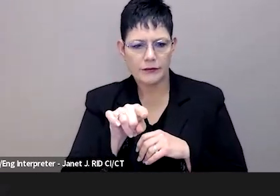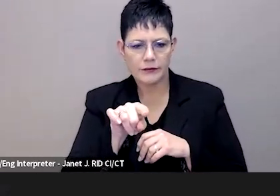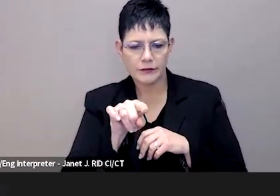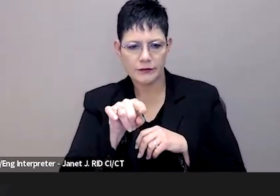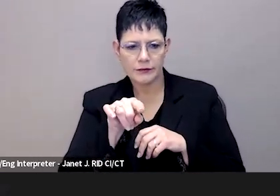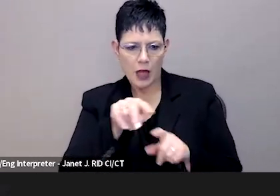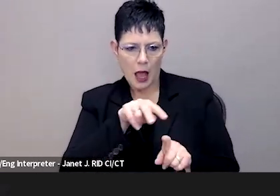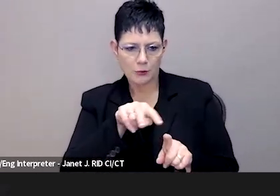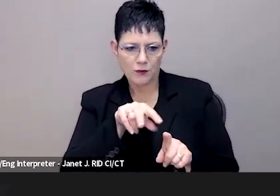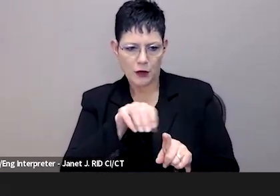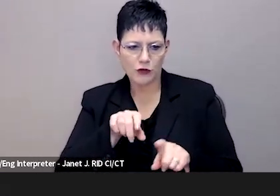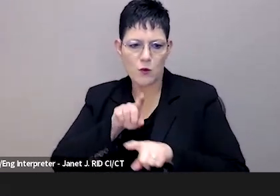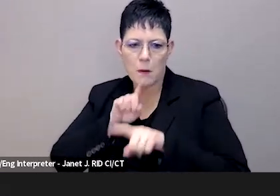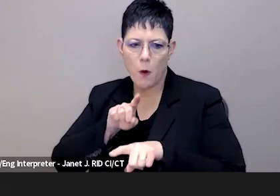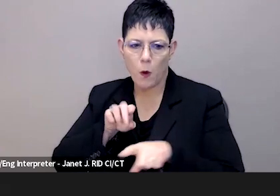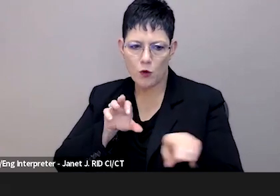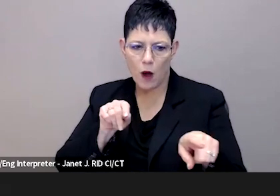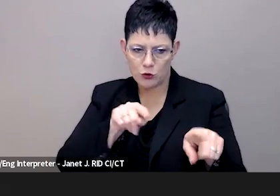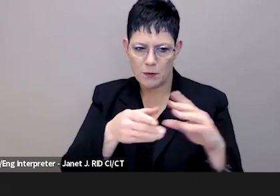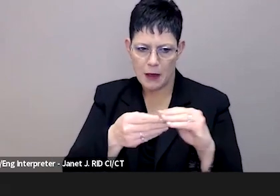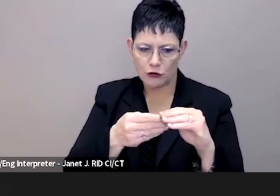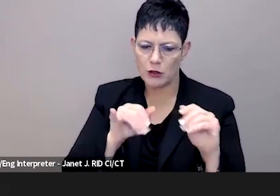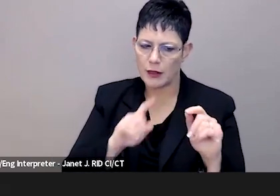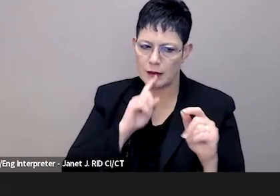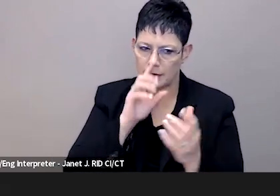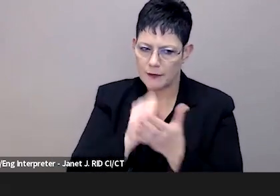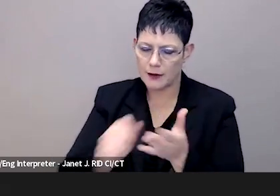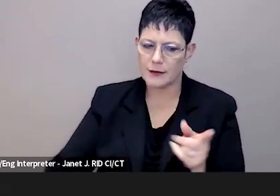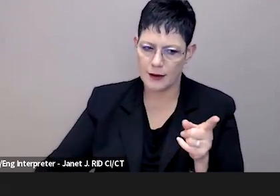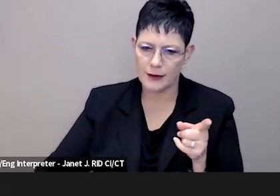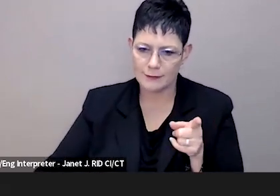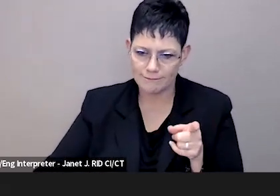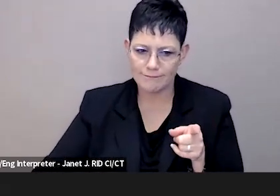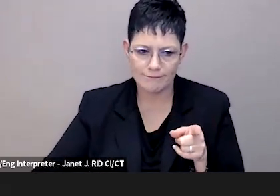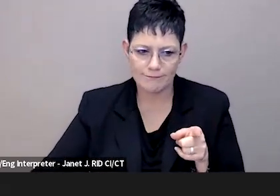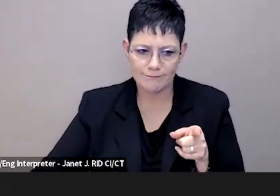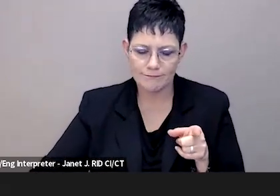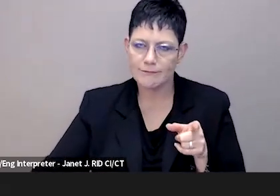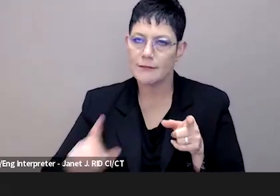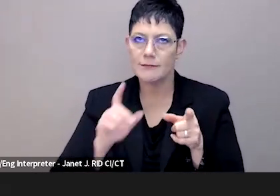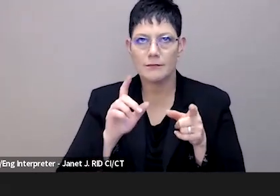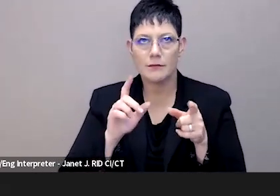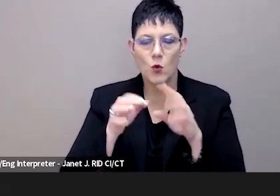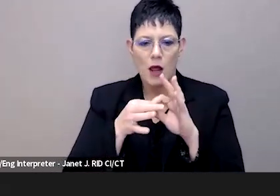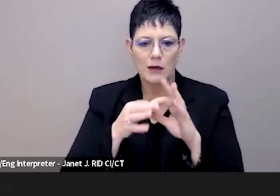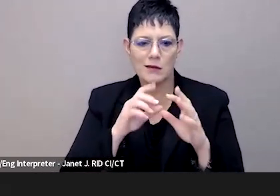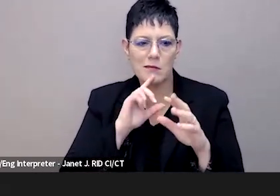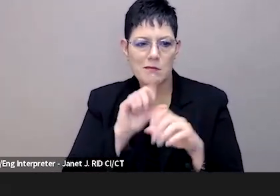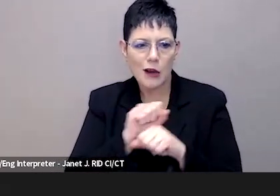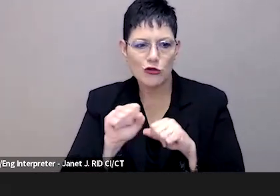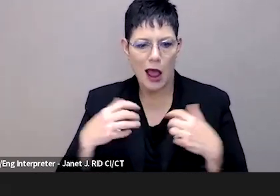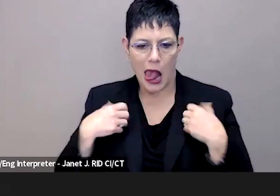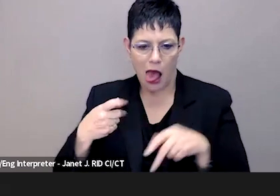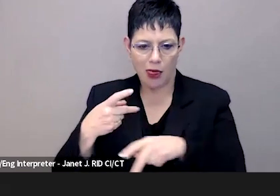talked about, Robert, really is, I think, intriguing in terms of making sure that the healthcare side sees